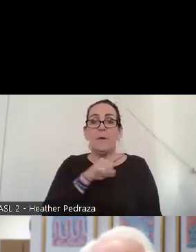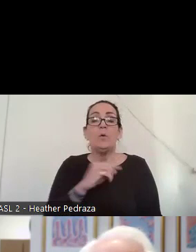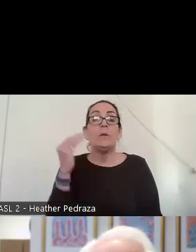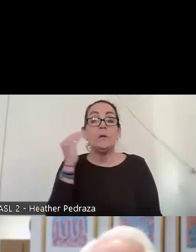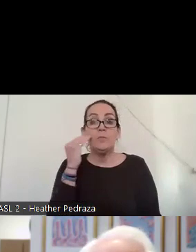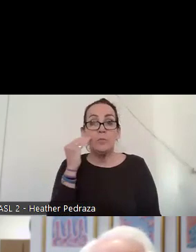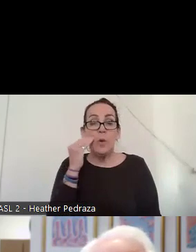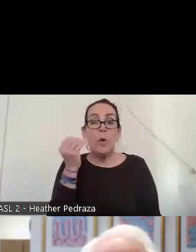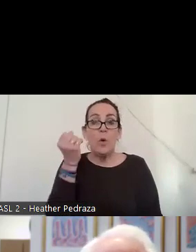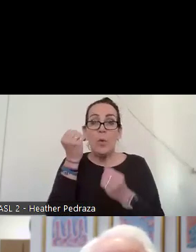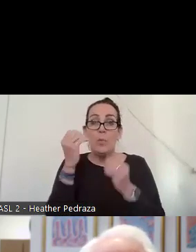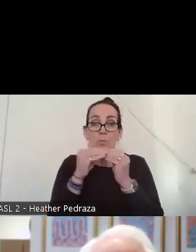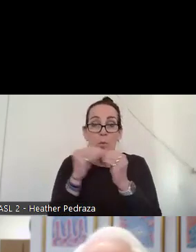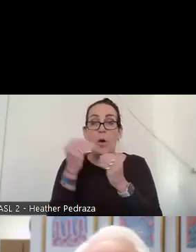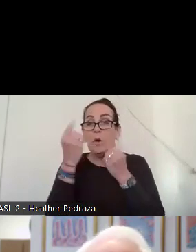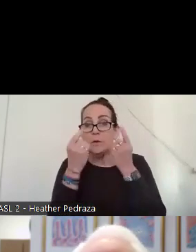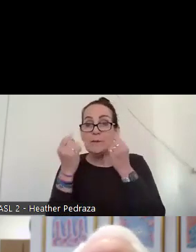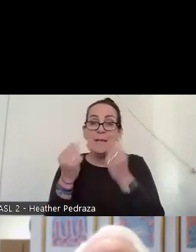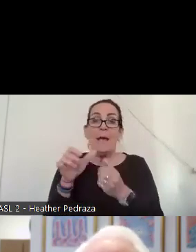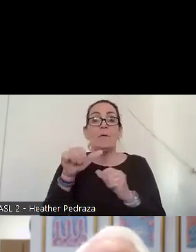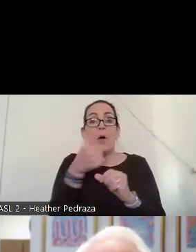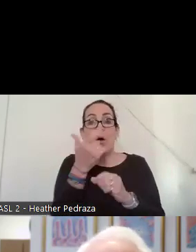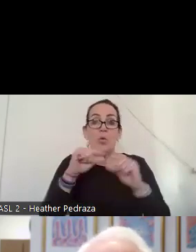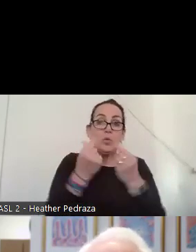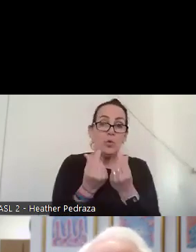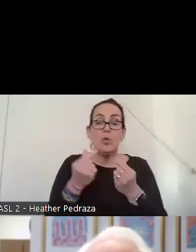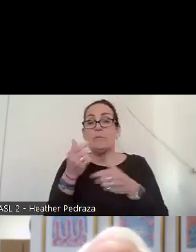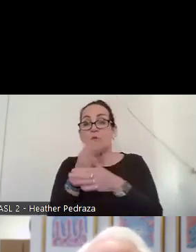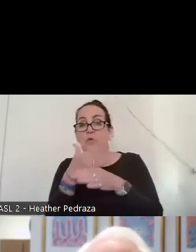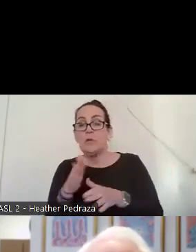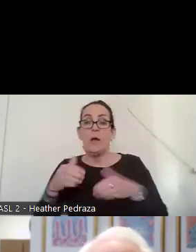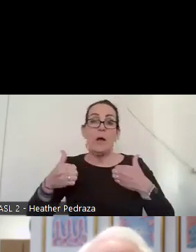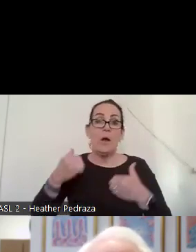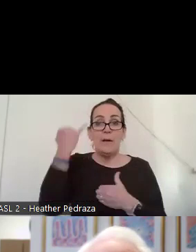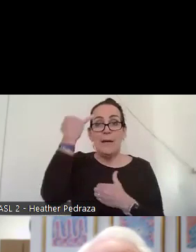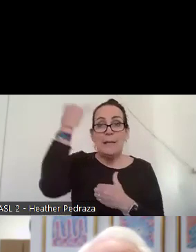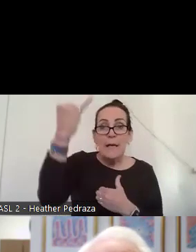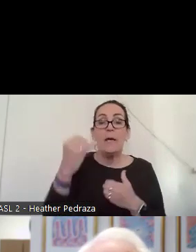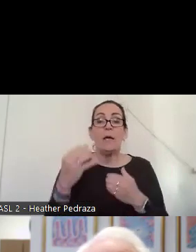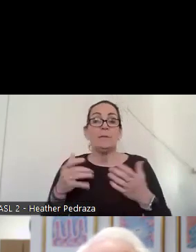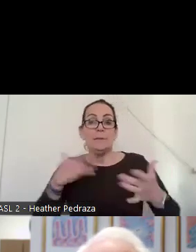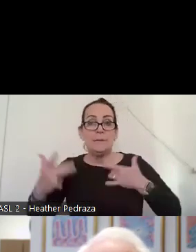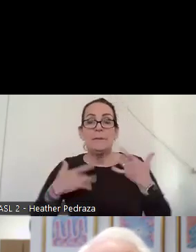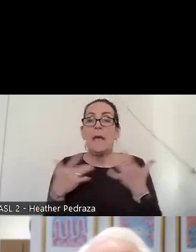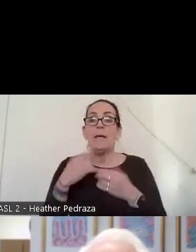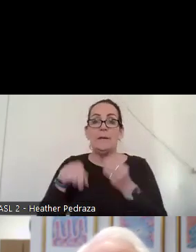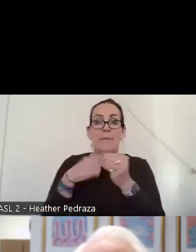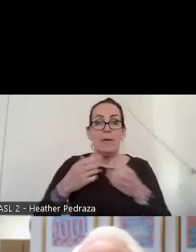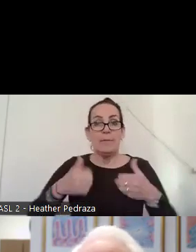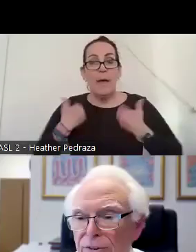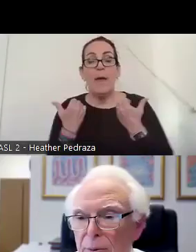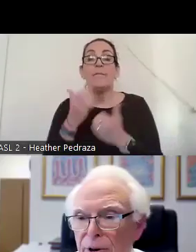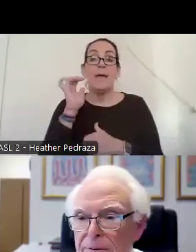groups of people and to share ideas and to get excited and joyful about life, the more we're going to learn how that's